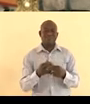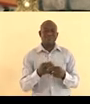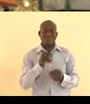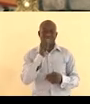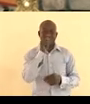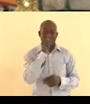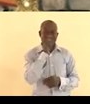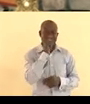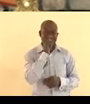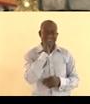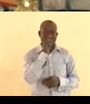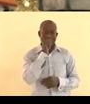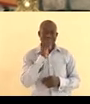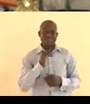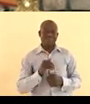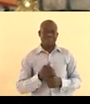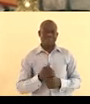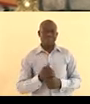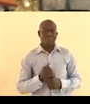patience.